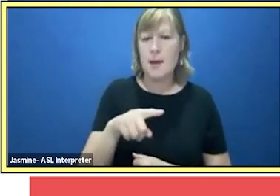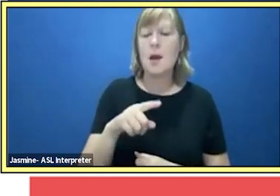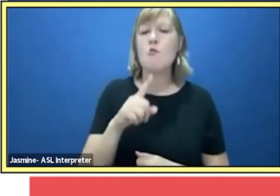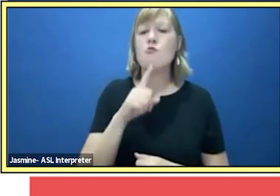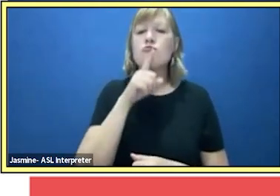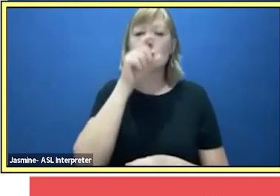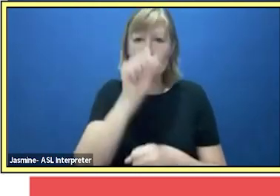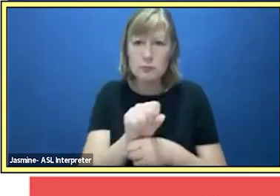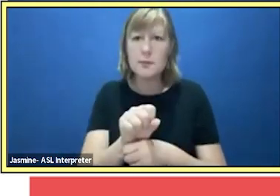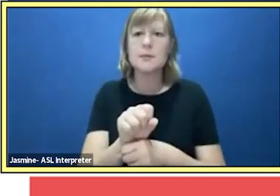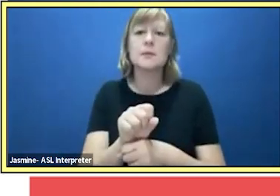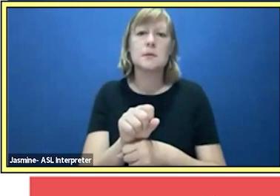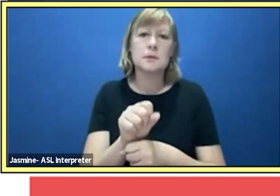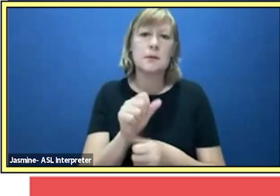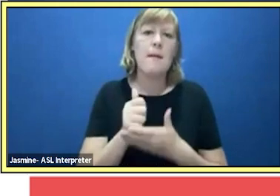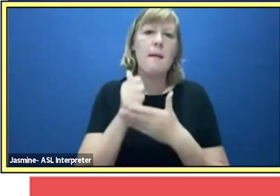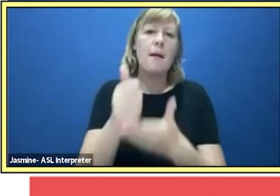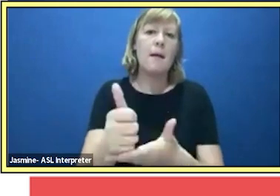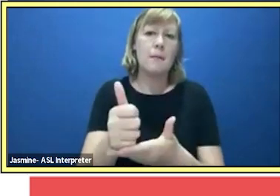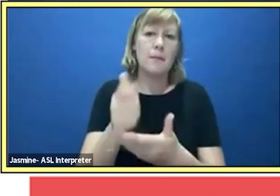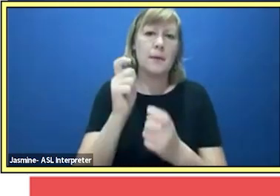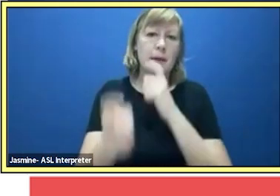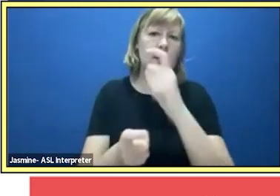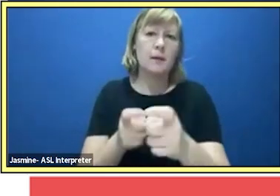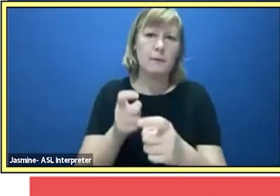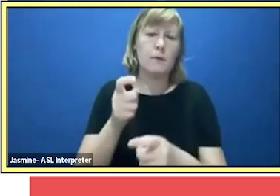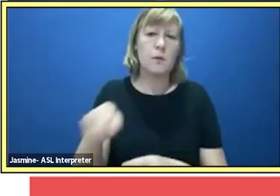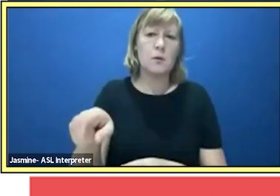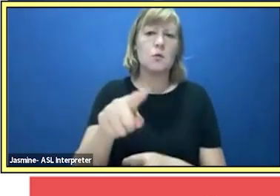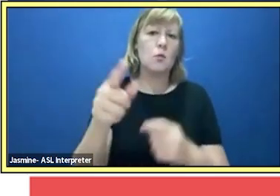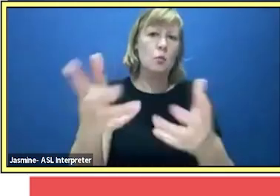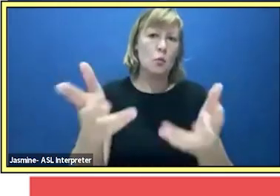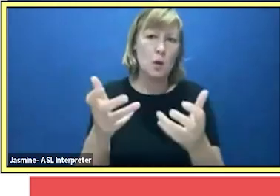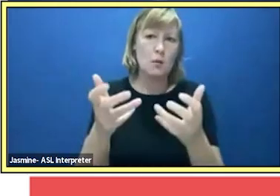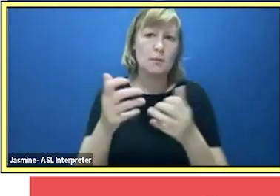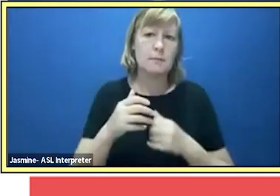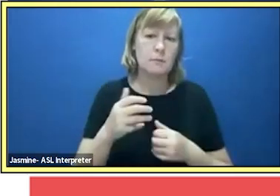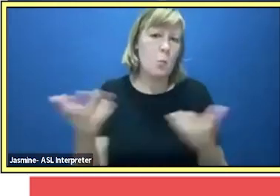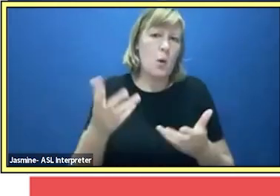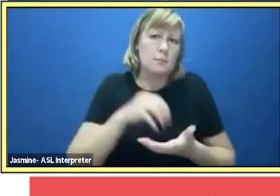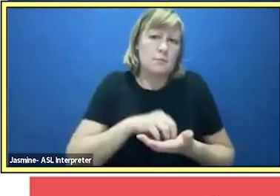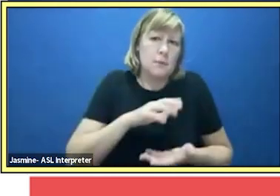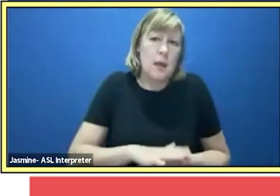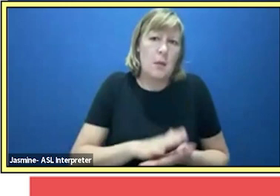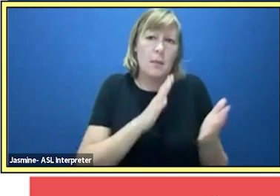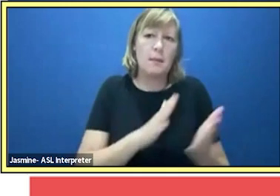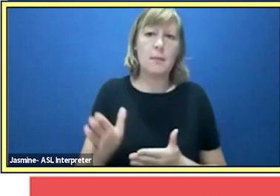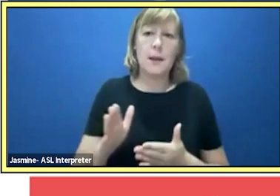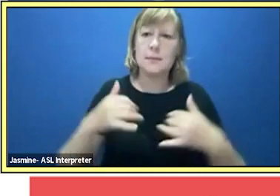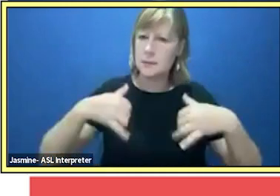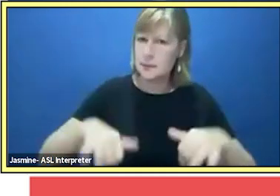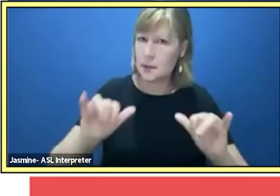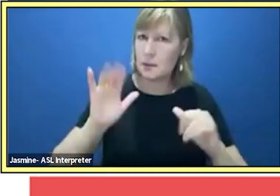make sure that you are getting what you wanted, what's in your plan. So still